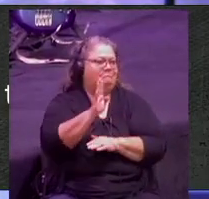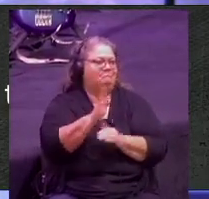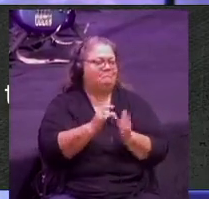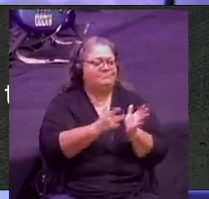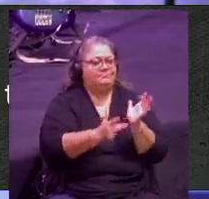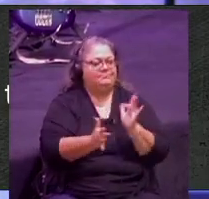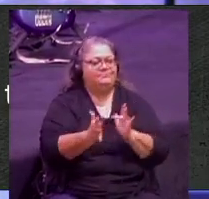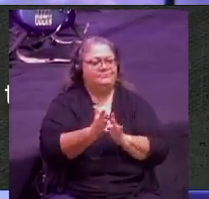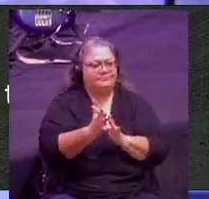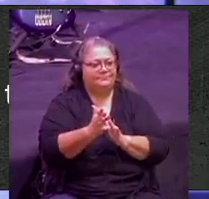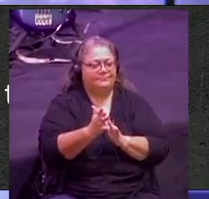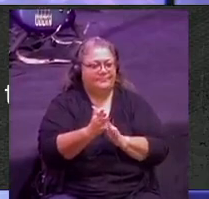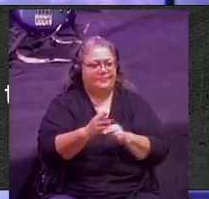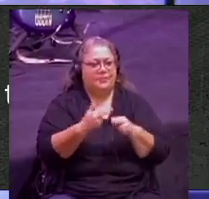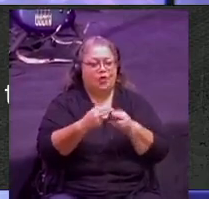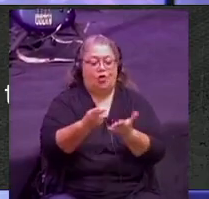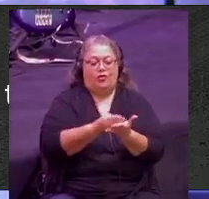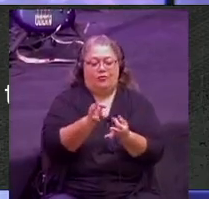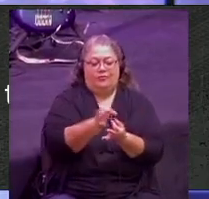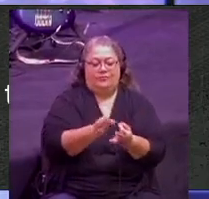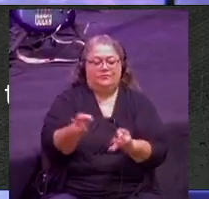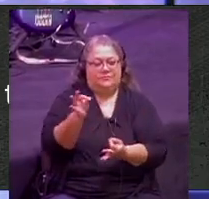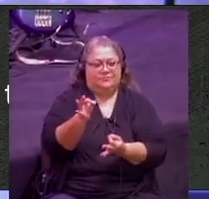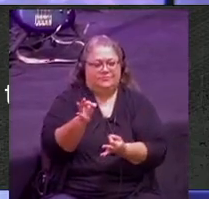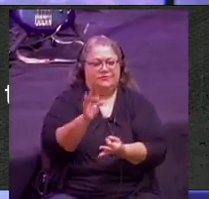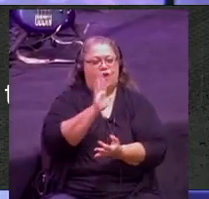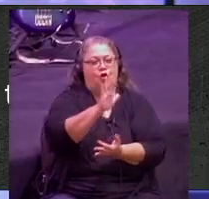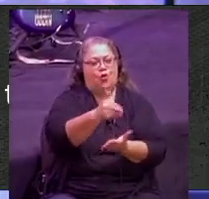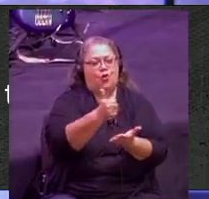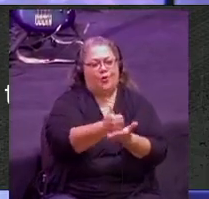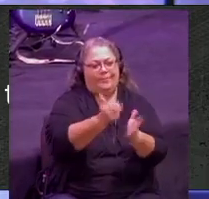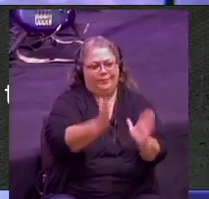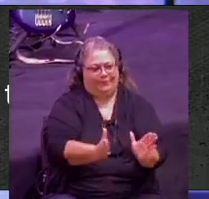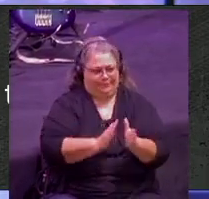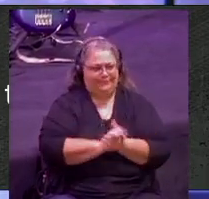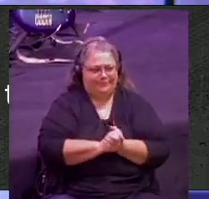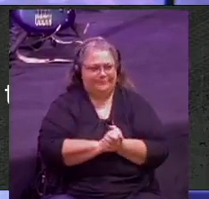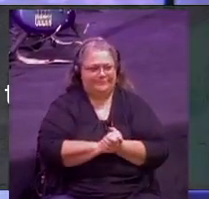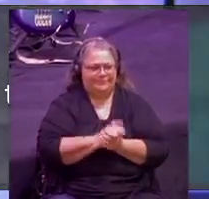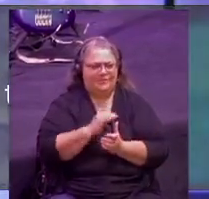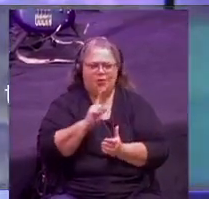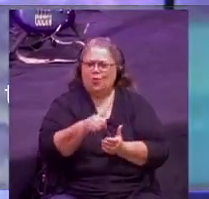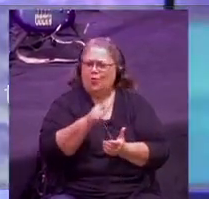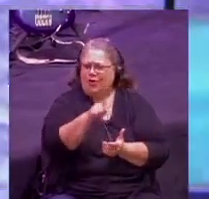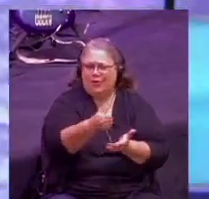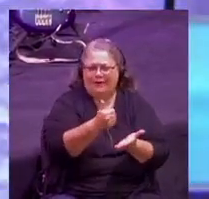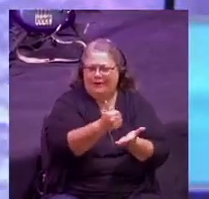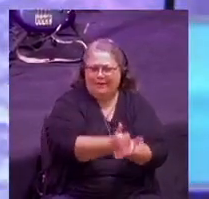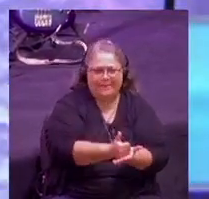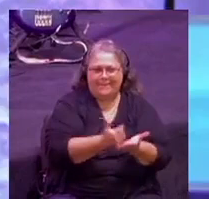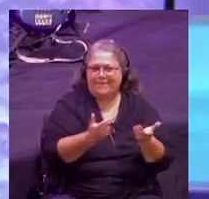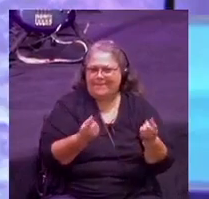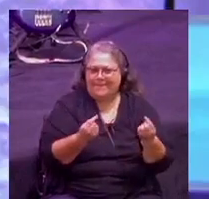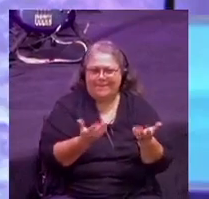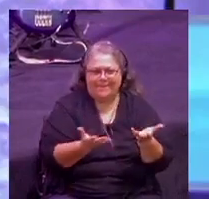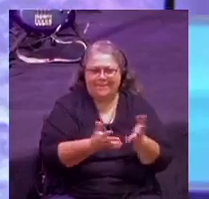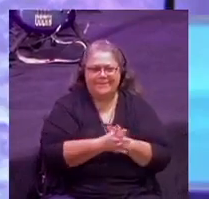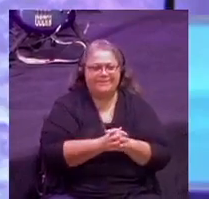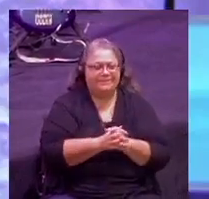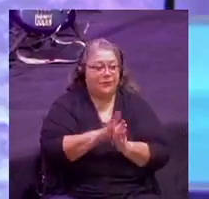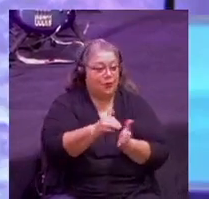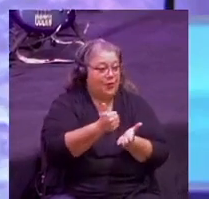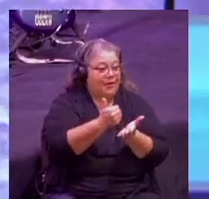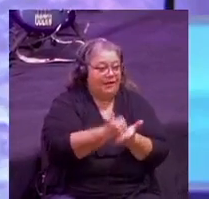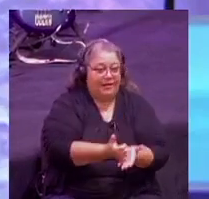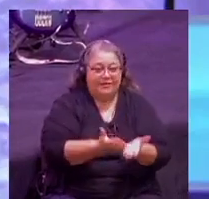Jesus literally called the Holy Spirit your helper. What do you need help with today? What do you need help